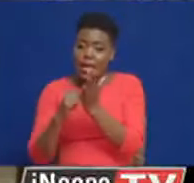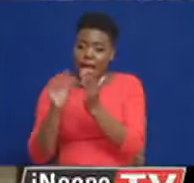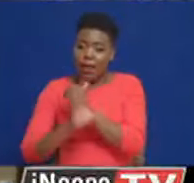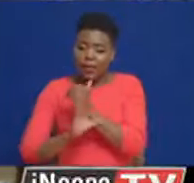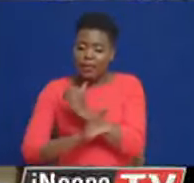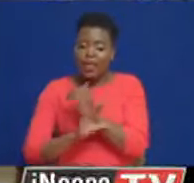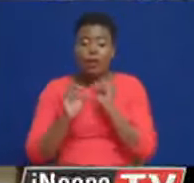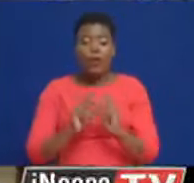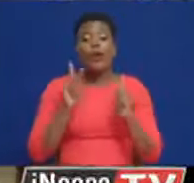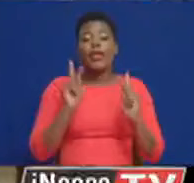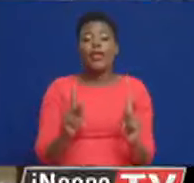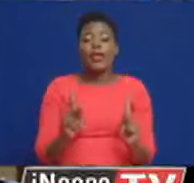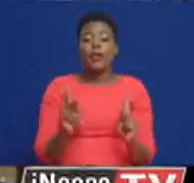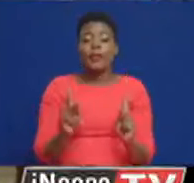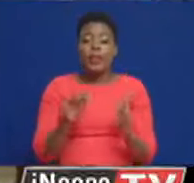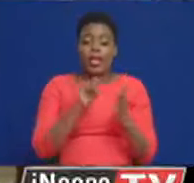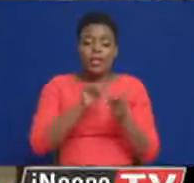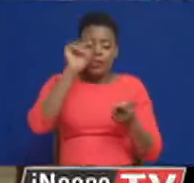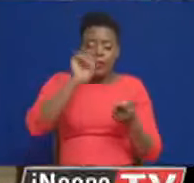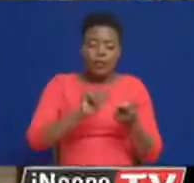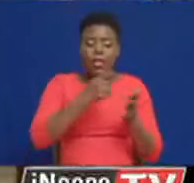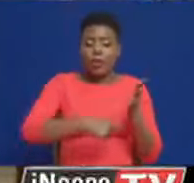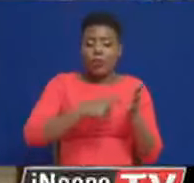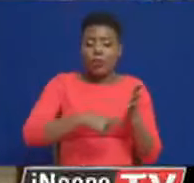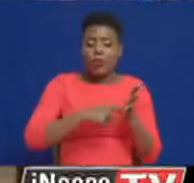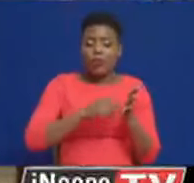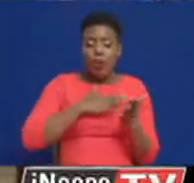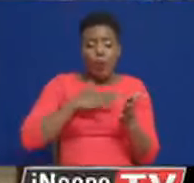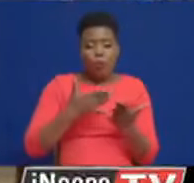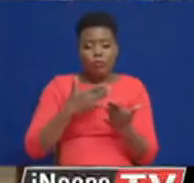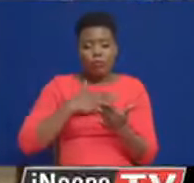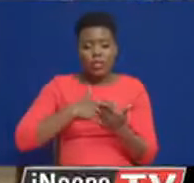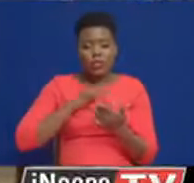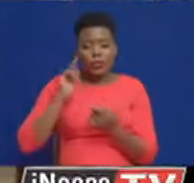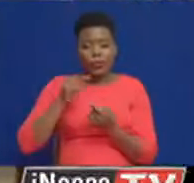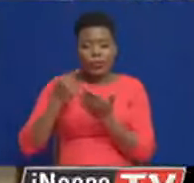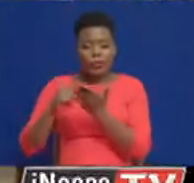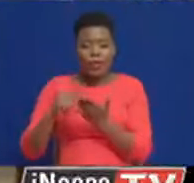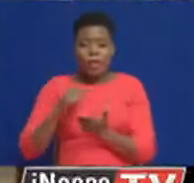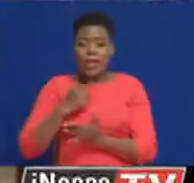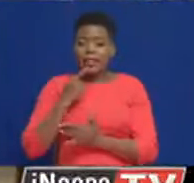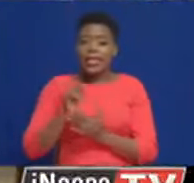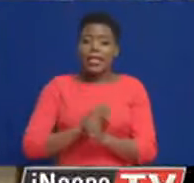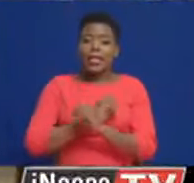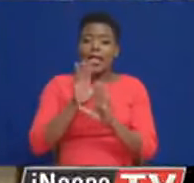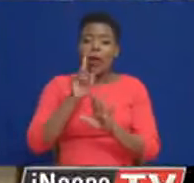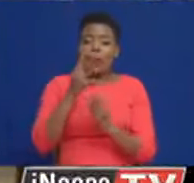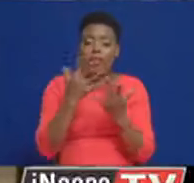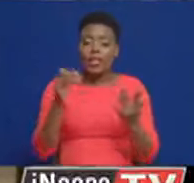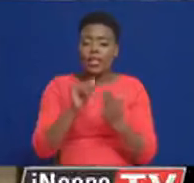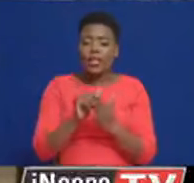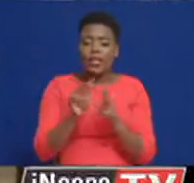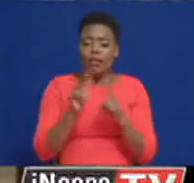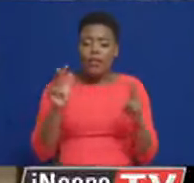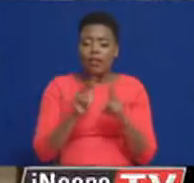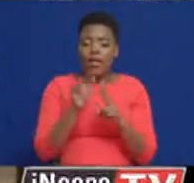is deliberate cutting off the context of that conversation. I said, and I reiterate, that one of the things that we are very conscious